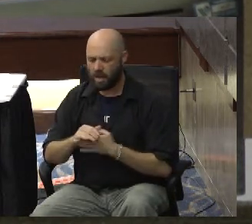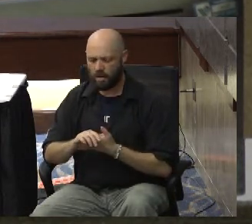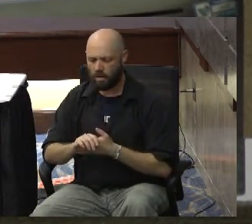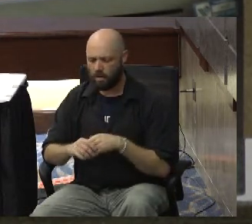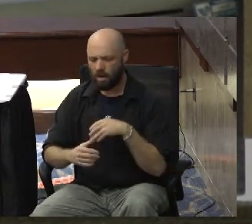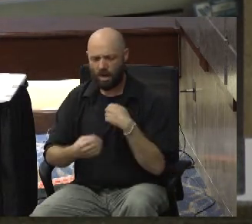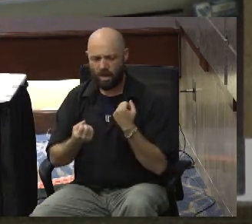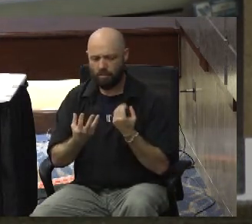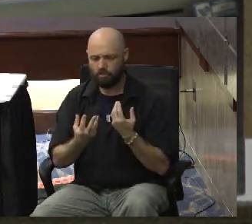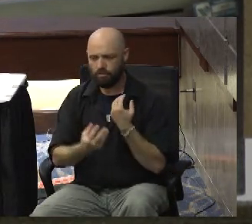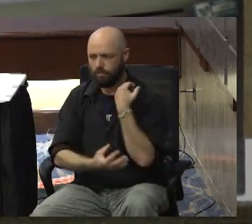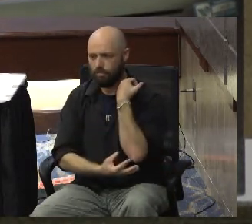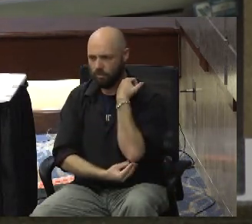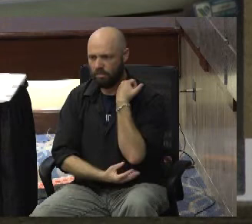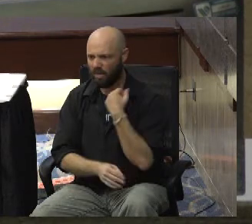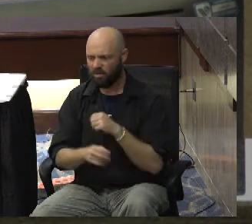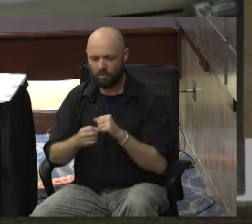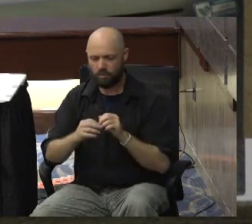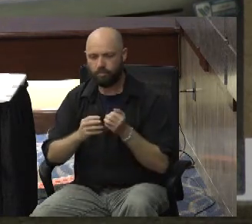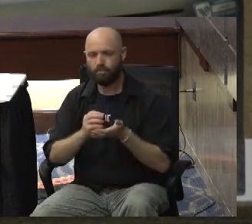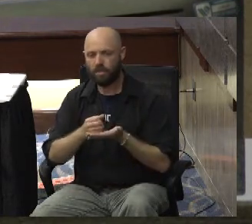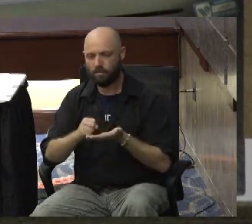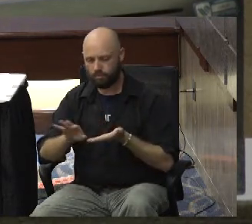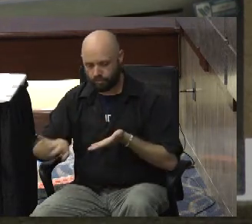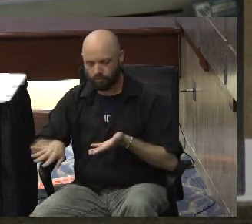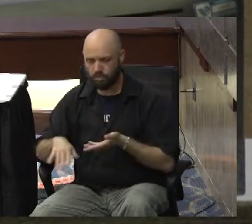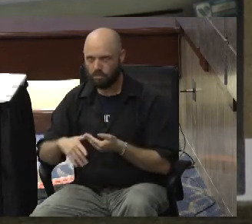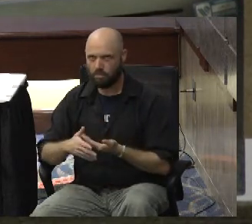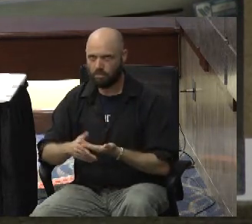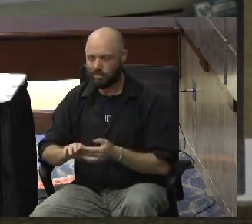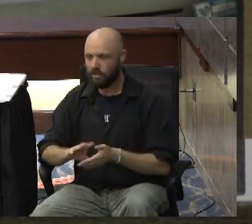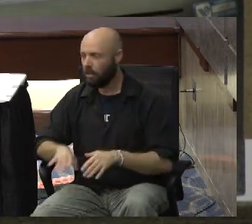reason, that's why I'll be for this.